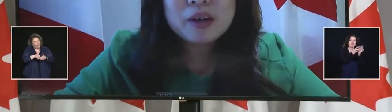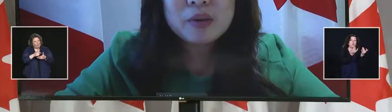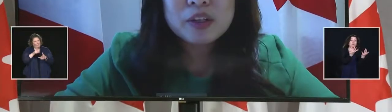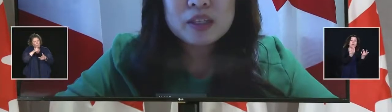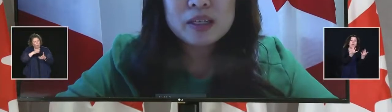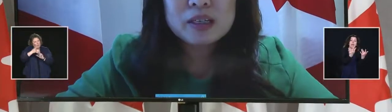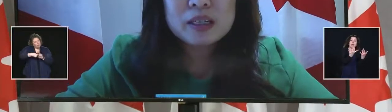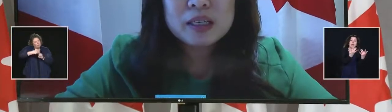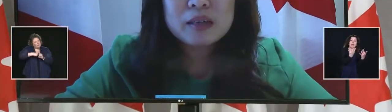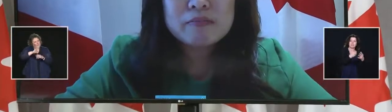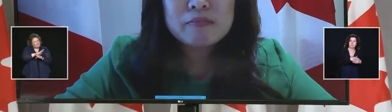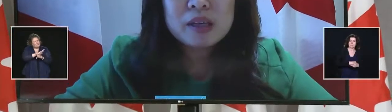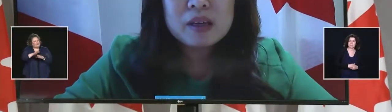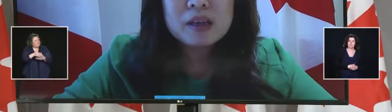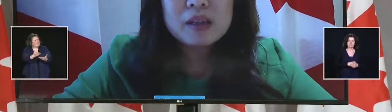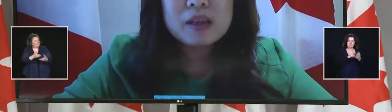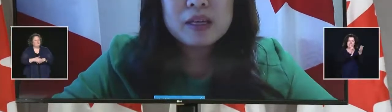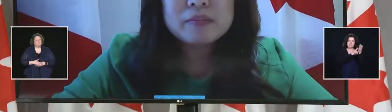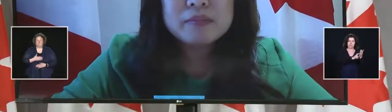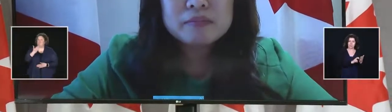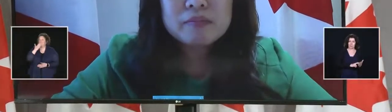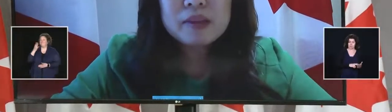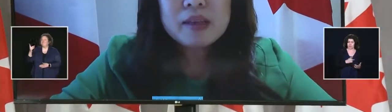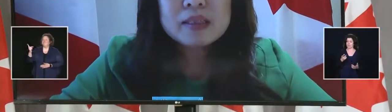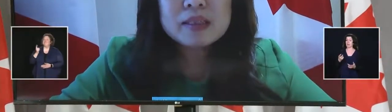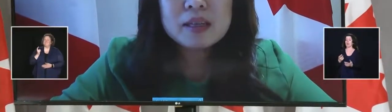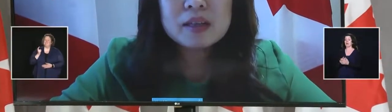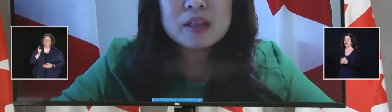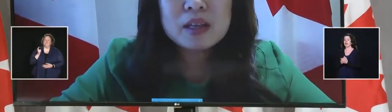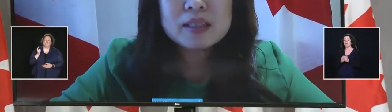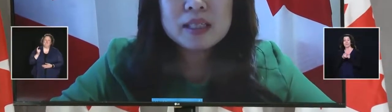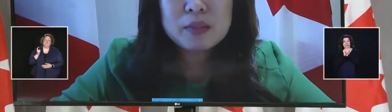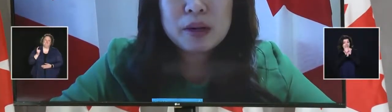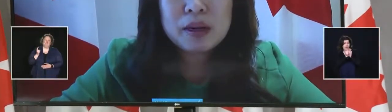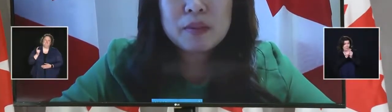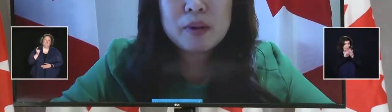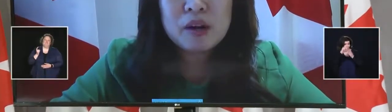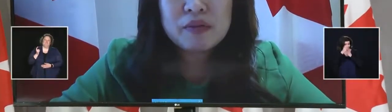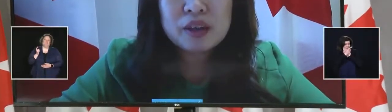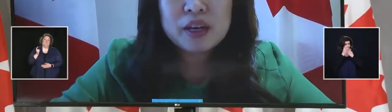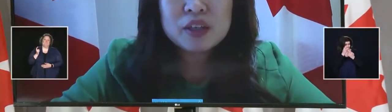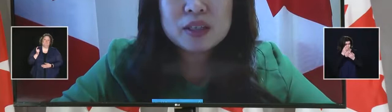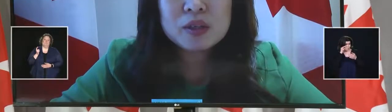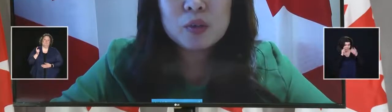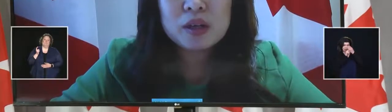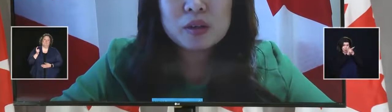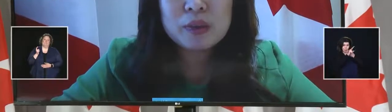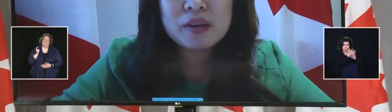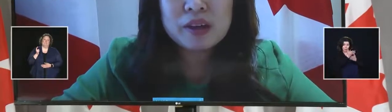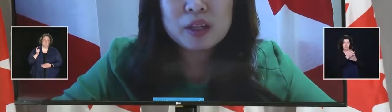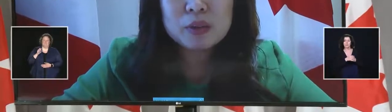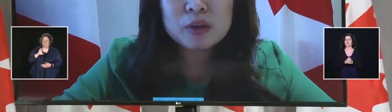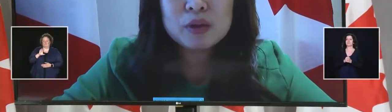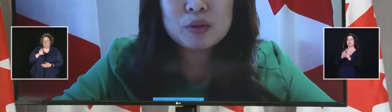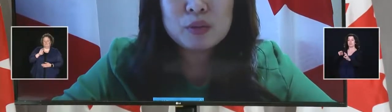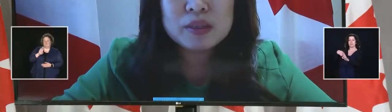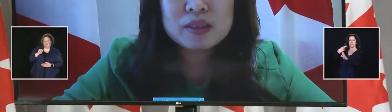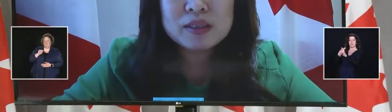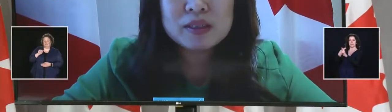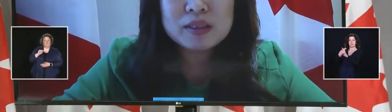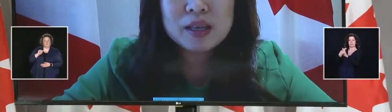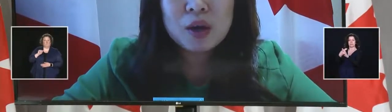Thank you for that question. De la ministre. The CEBA modifications will be available